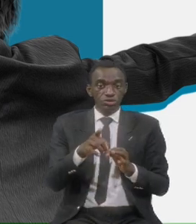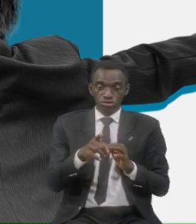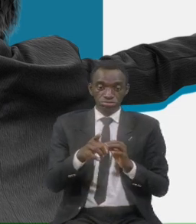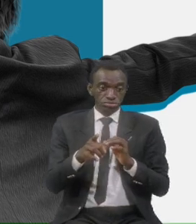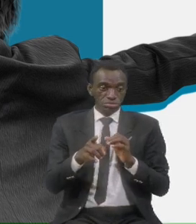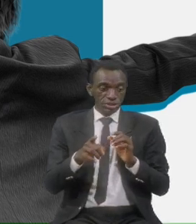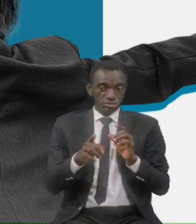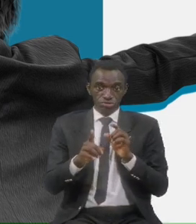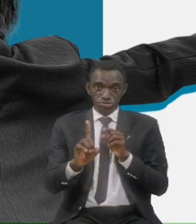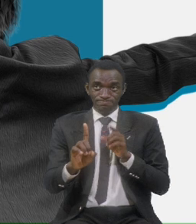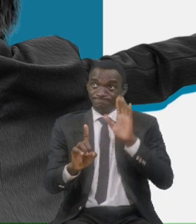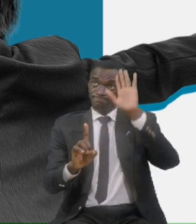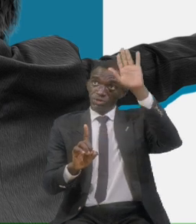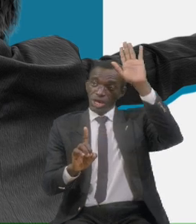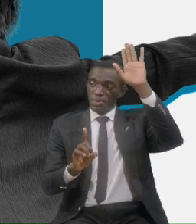you see them passing,